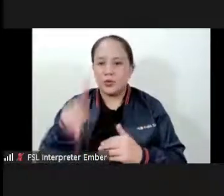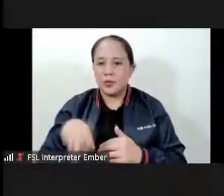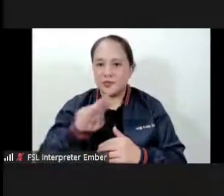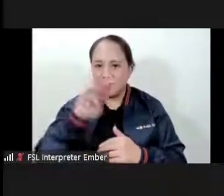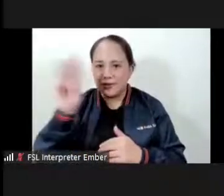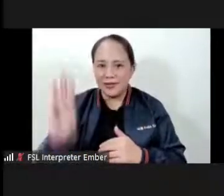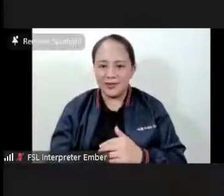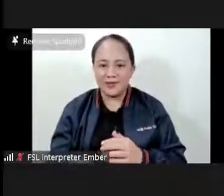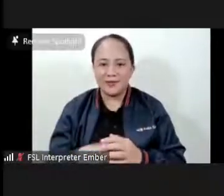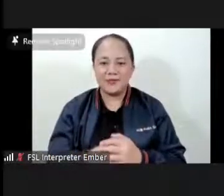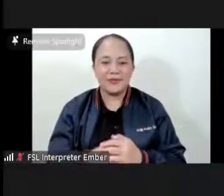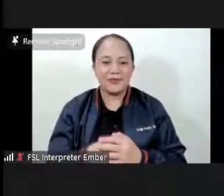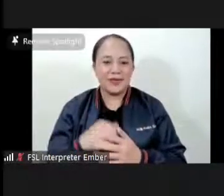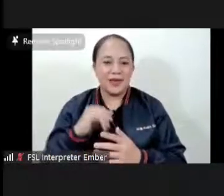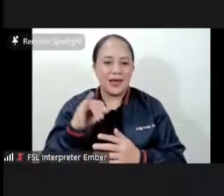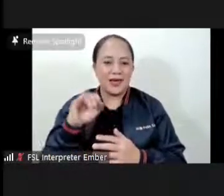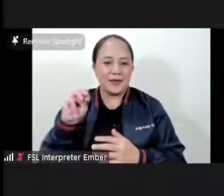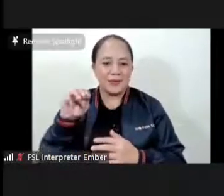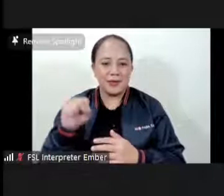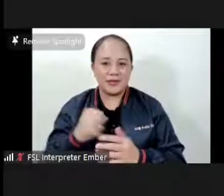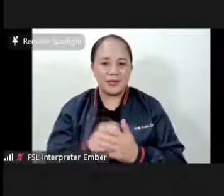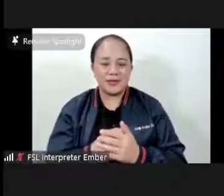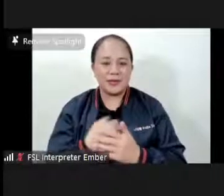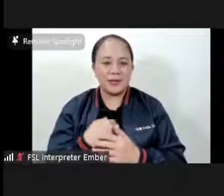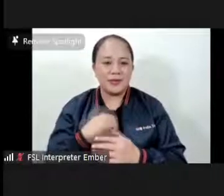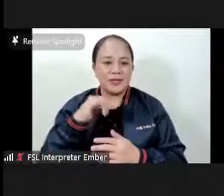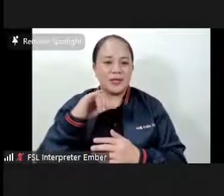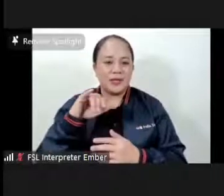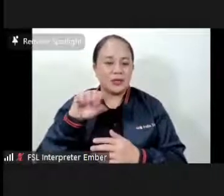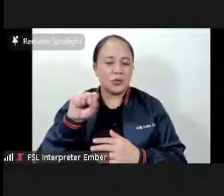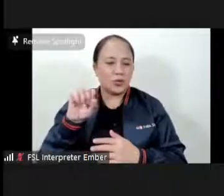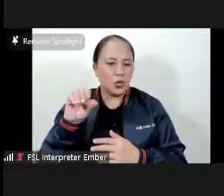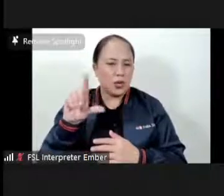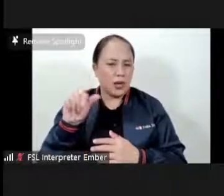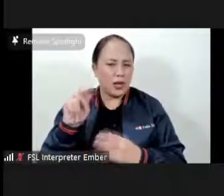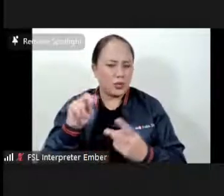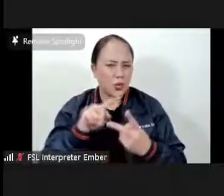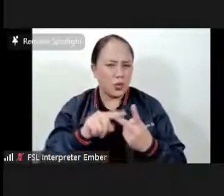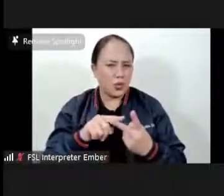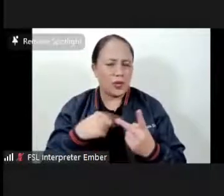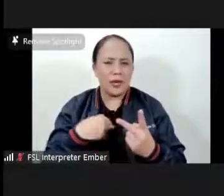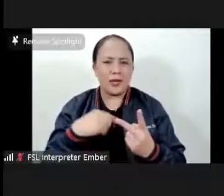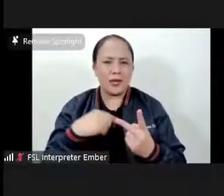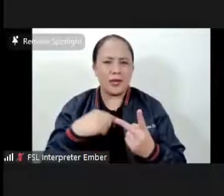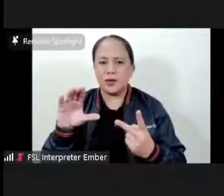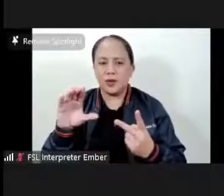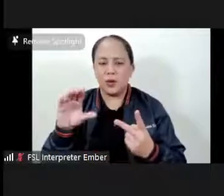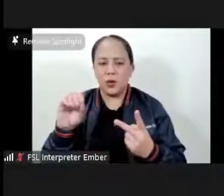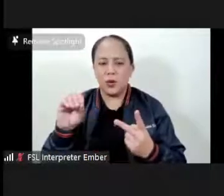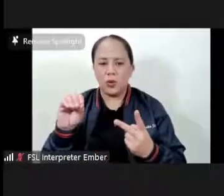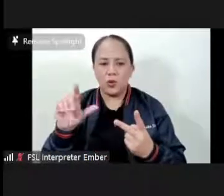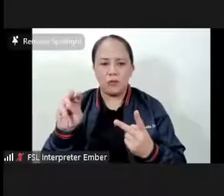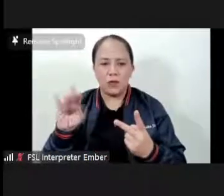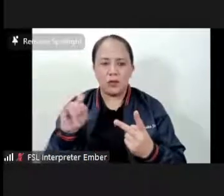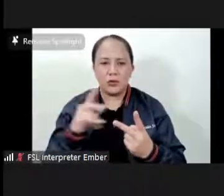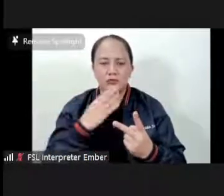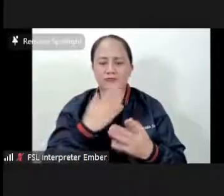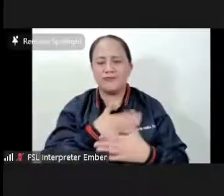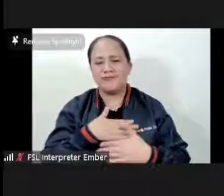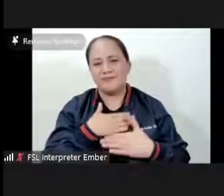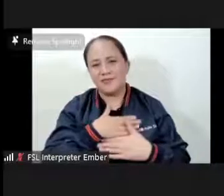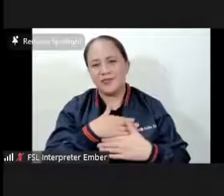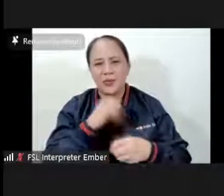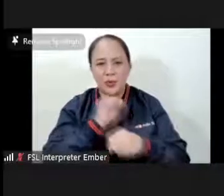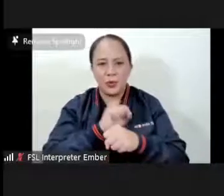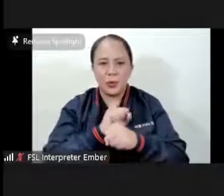Manila IMS, Geoffrey Solano and Dong Calmada. It's really a pleasure working